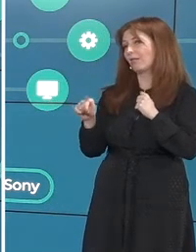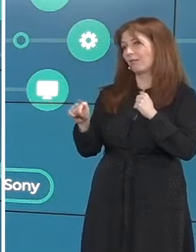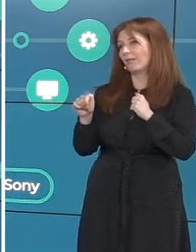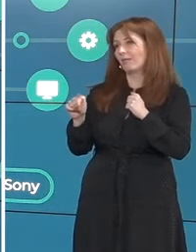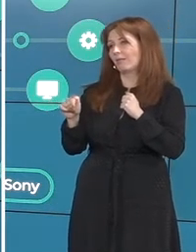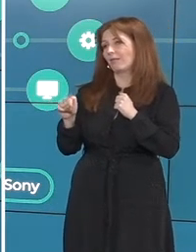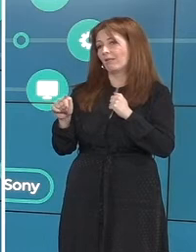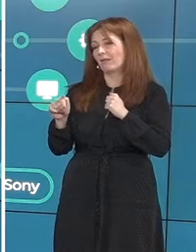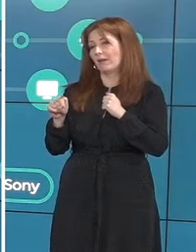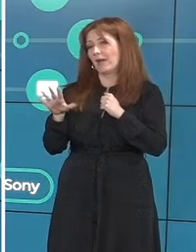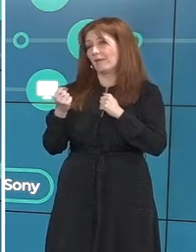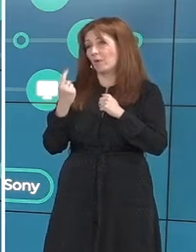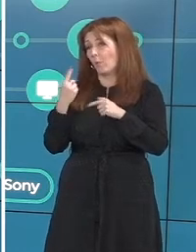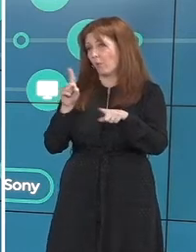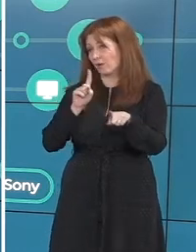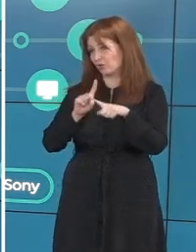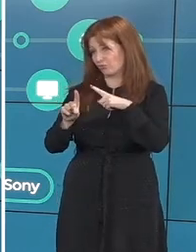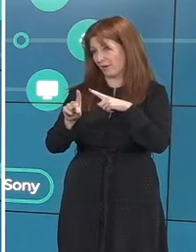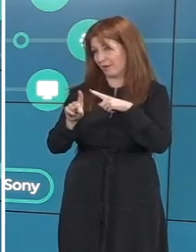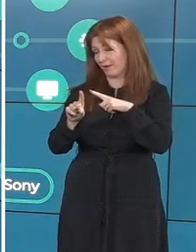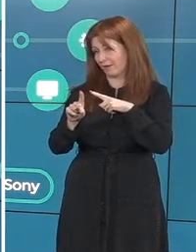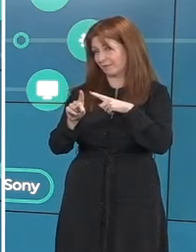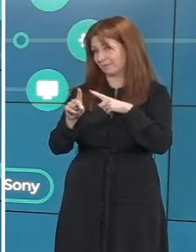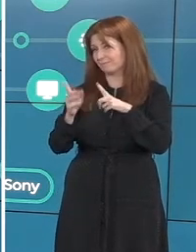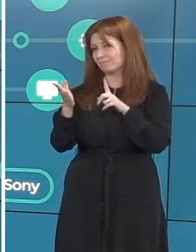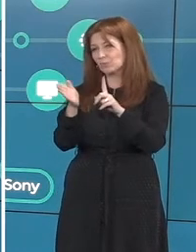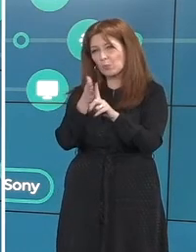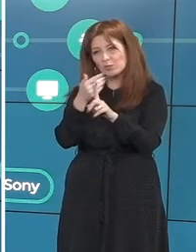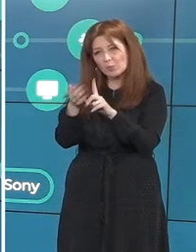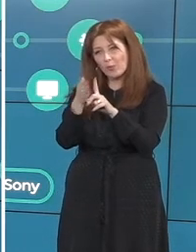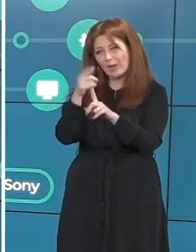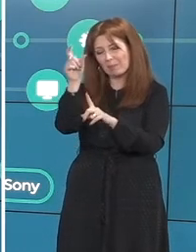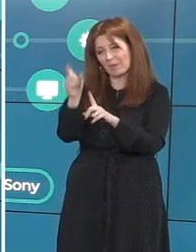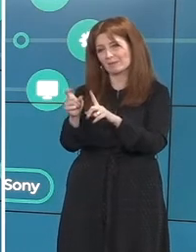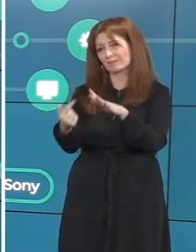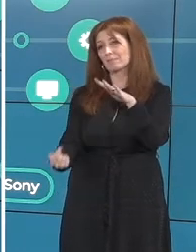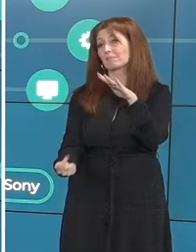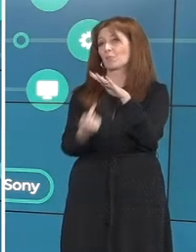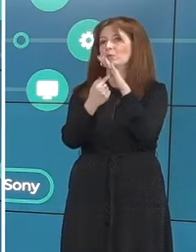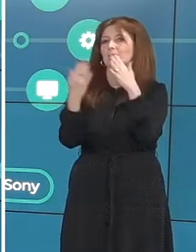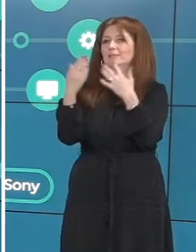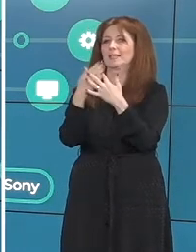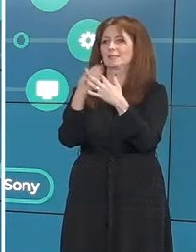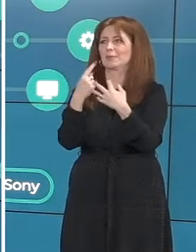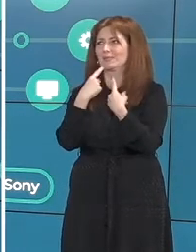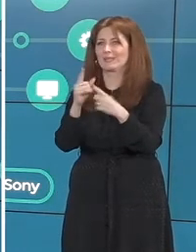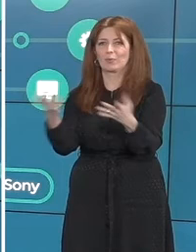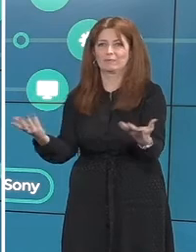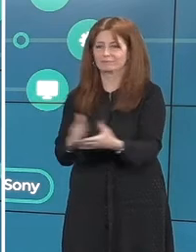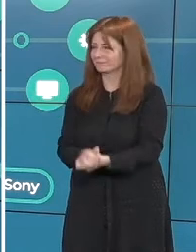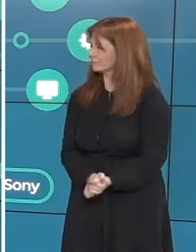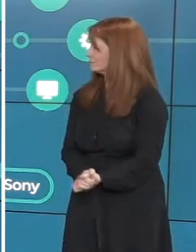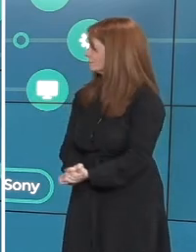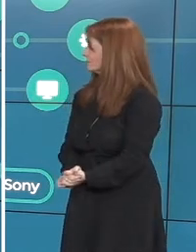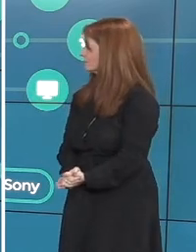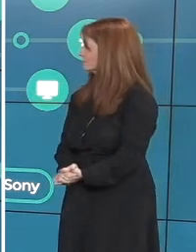was your one shot on convincing someone of the importance of accessibility, what would you say? So what would you say is one